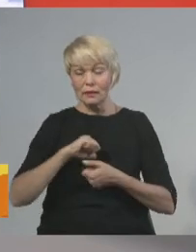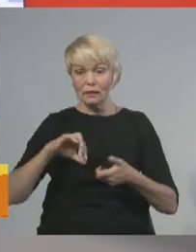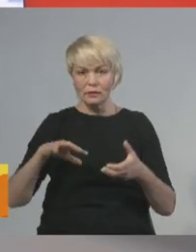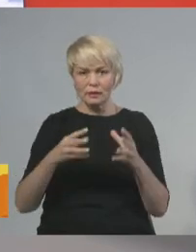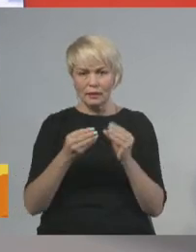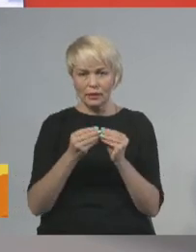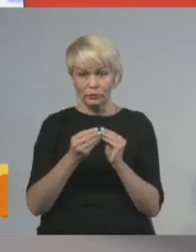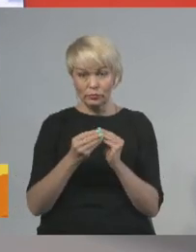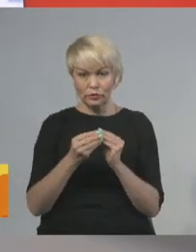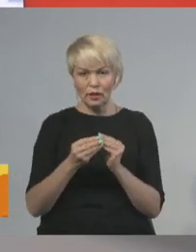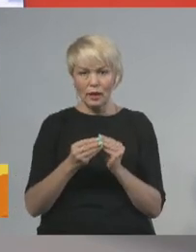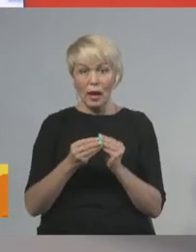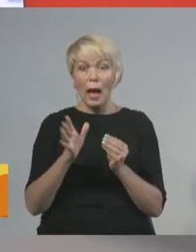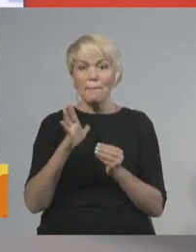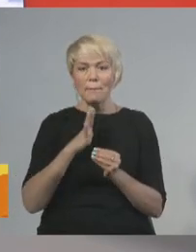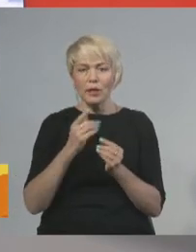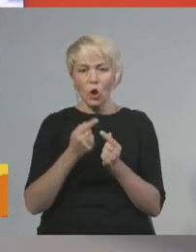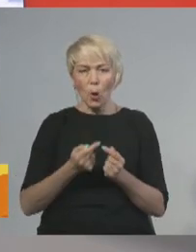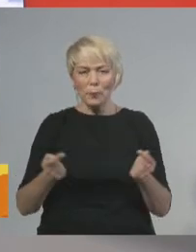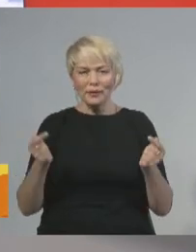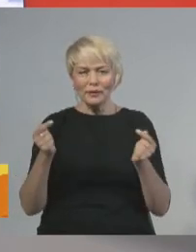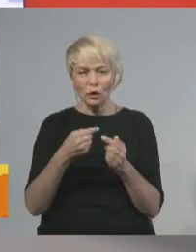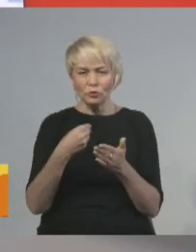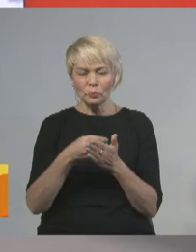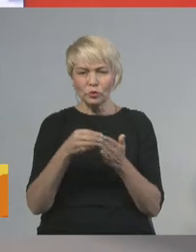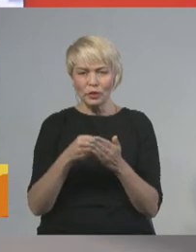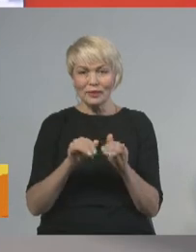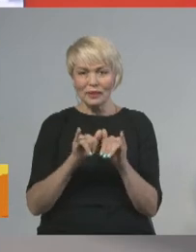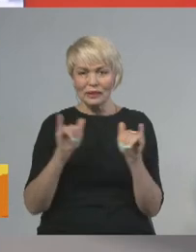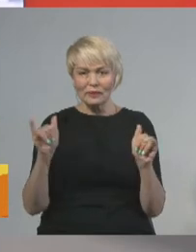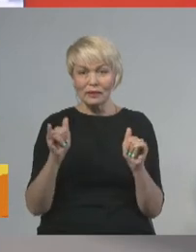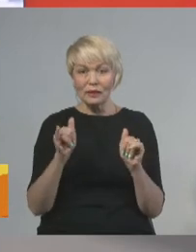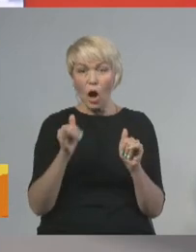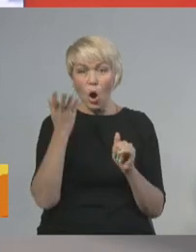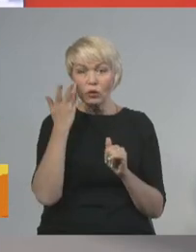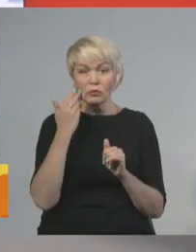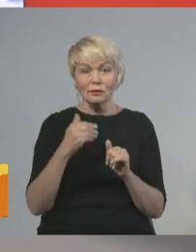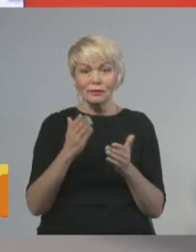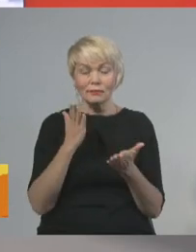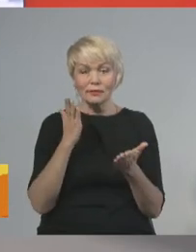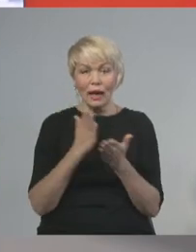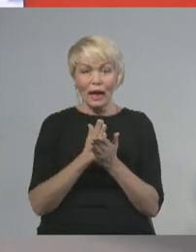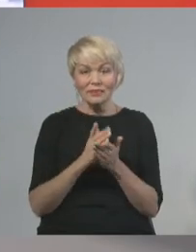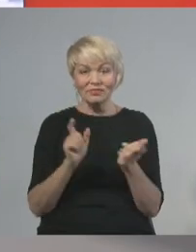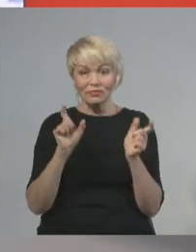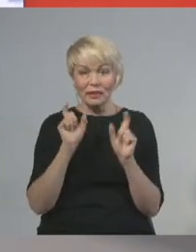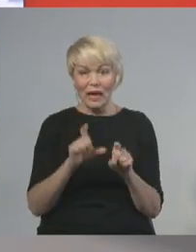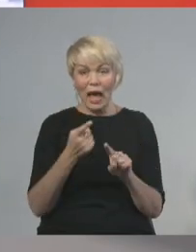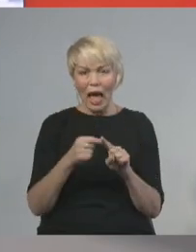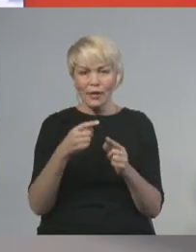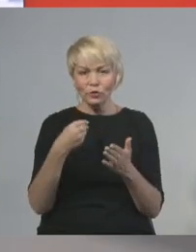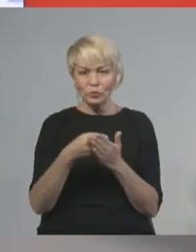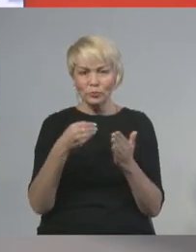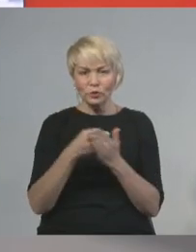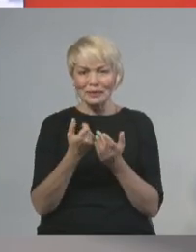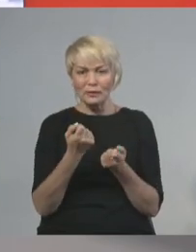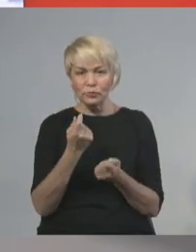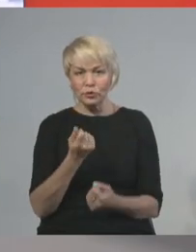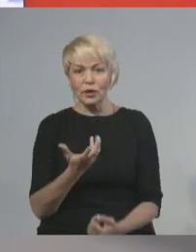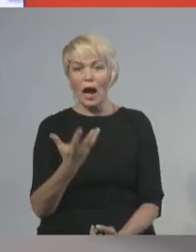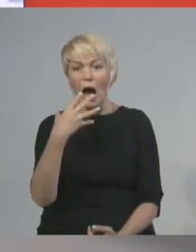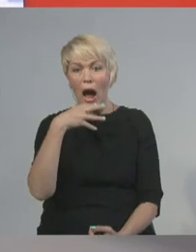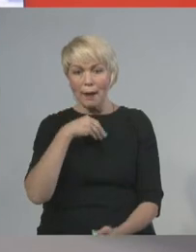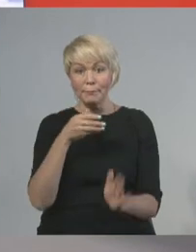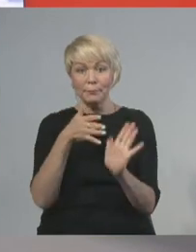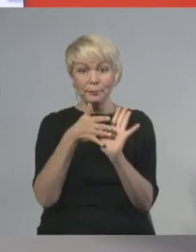following we had a following budget for development for the time when we were in the lockdown we uh